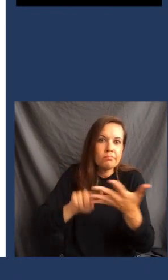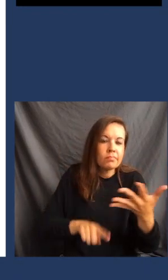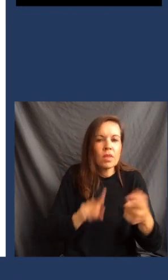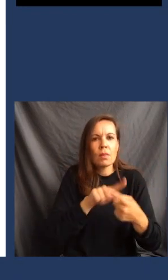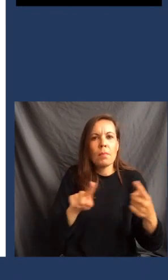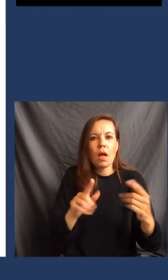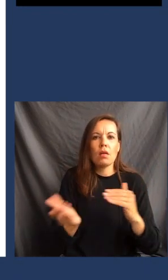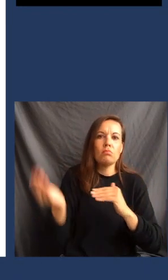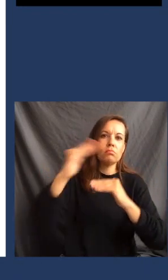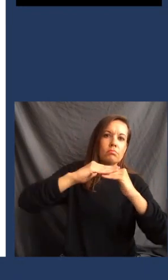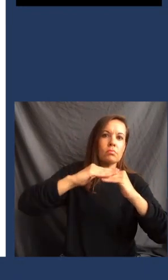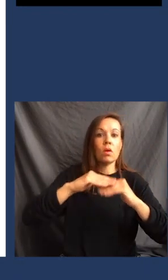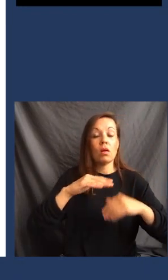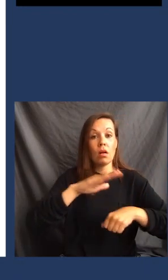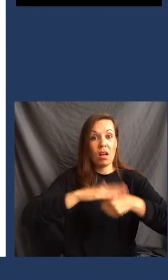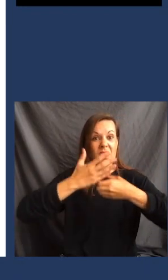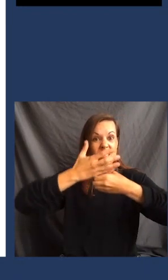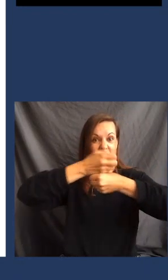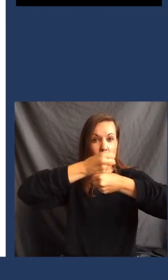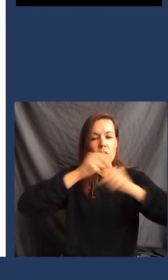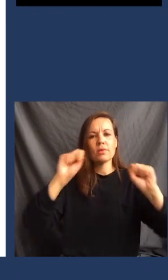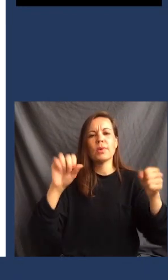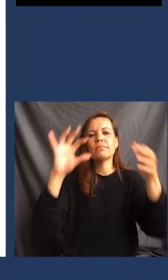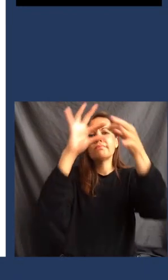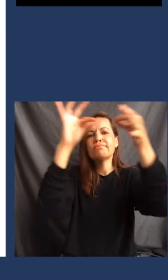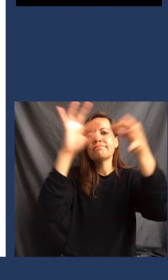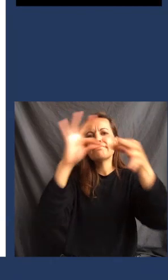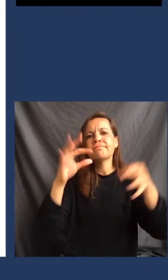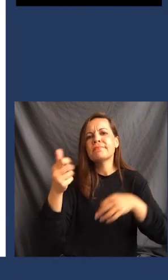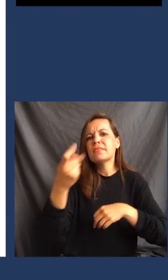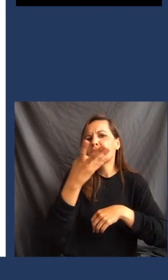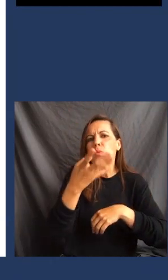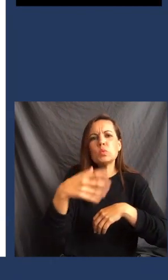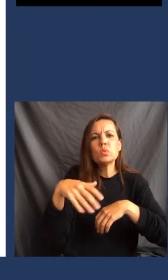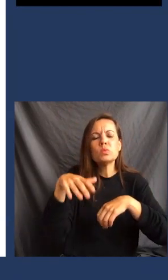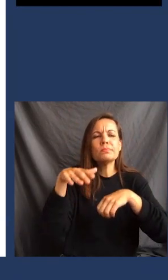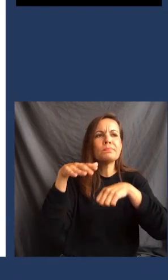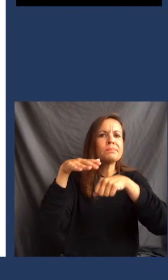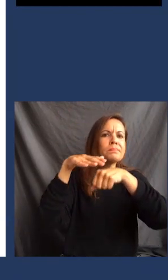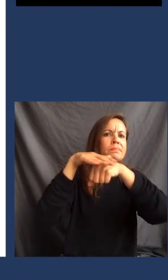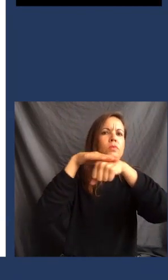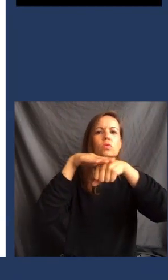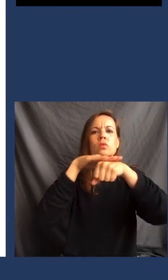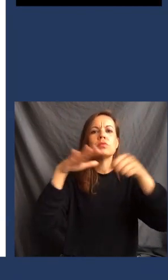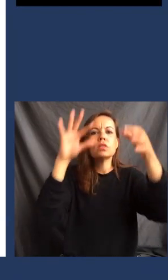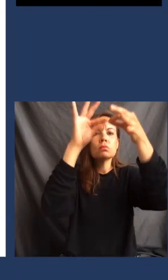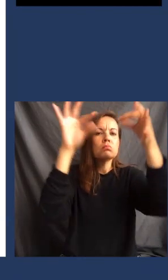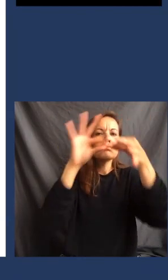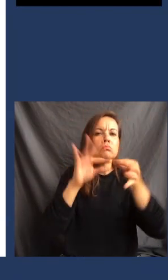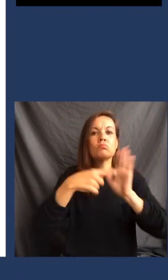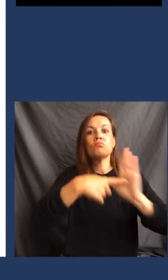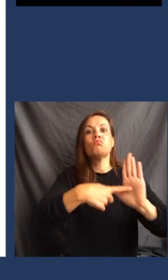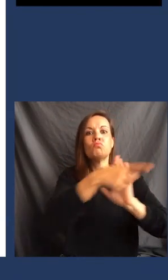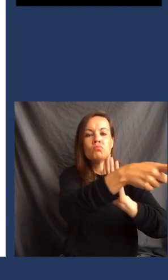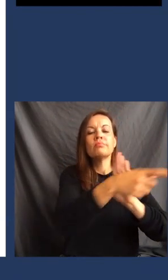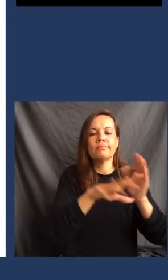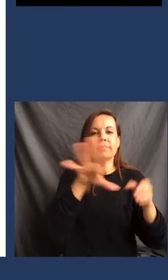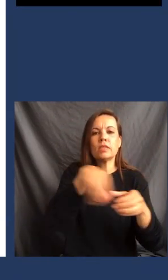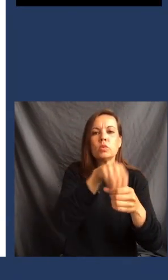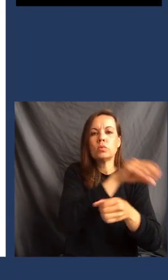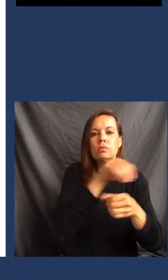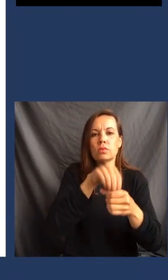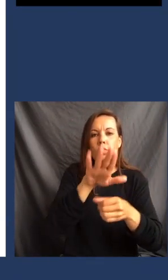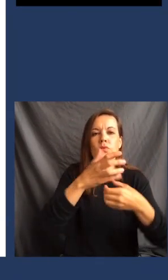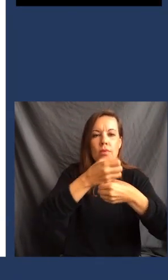a high level of some accomplishments that you want people to see right off the bat, then feel free to include that